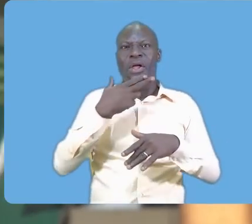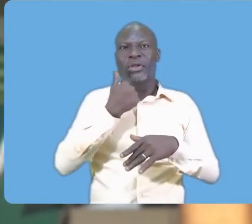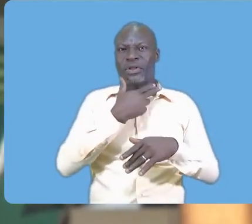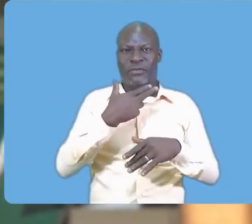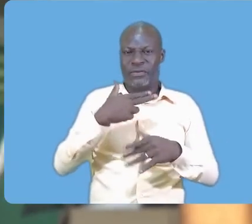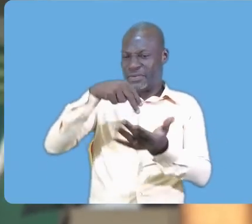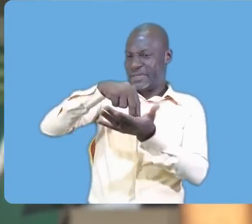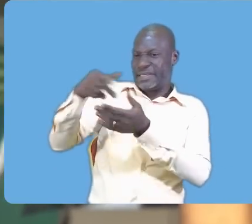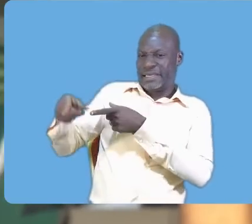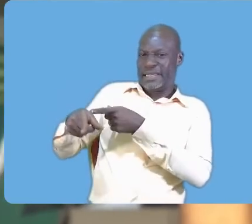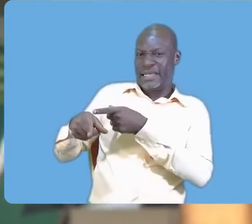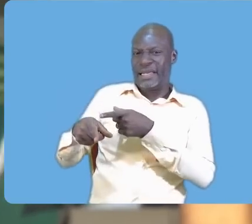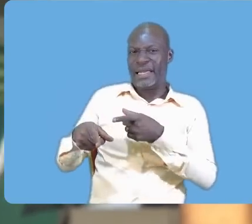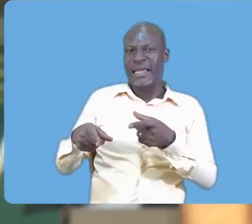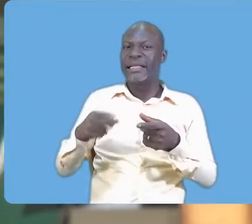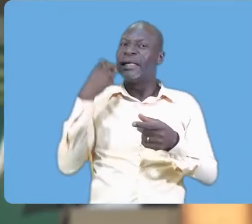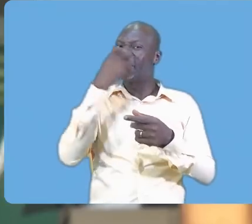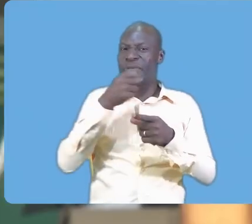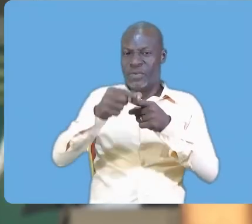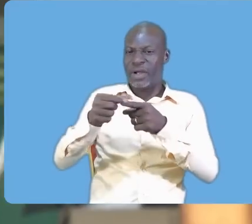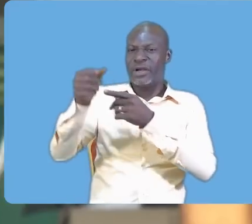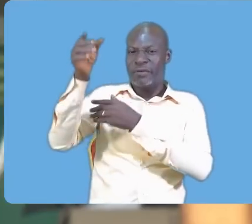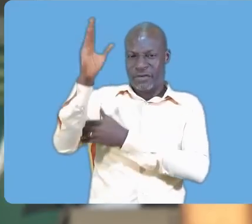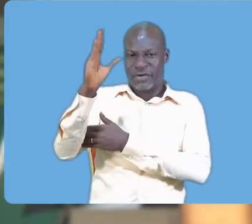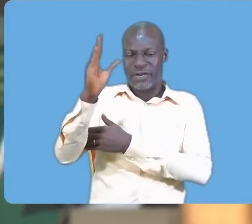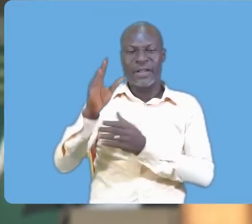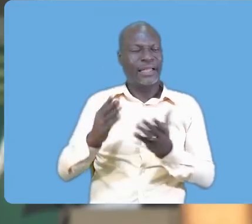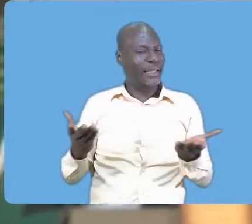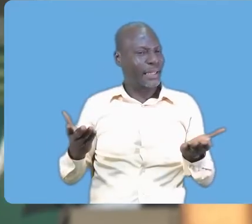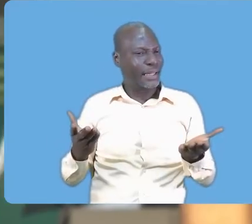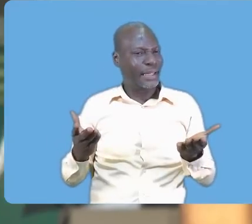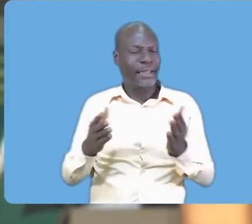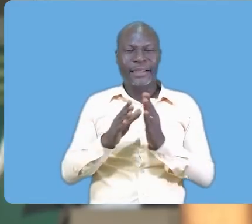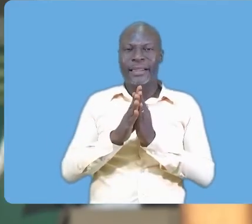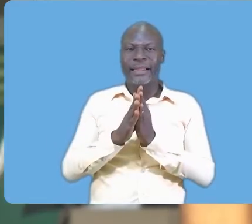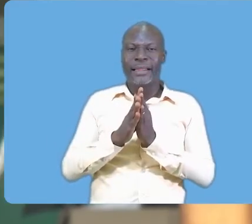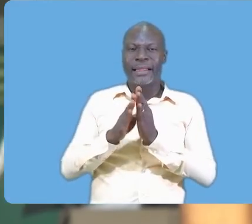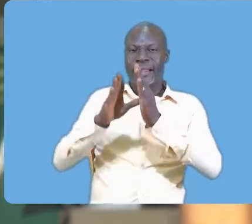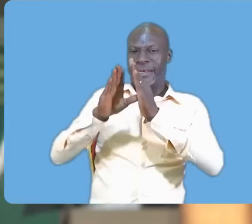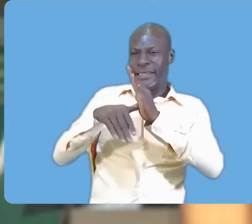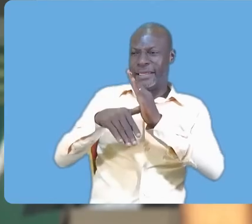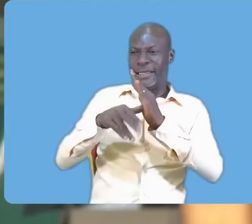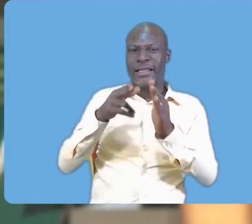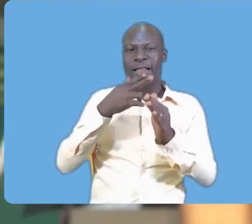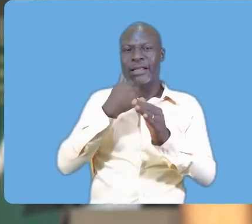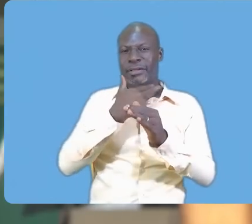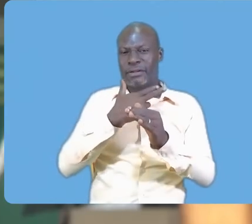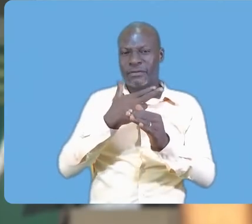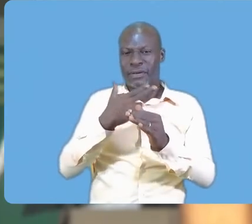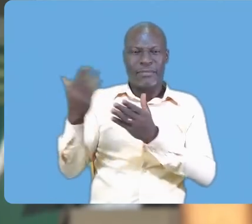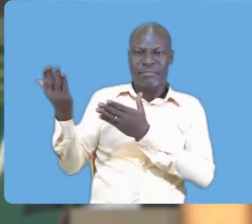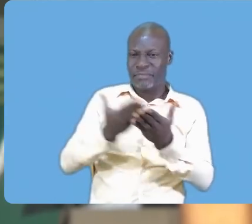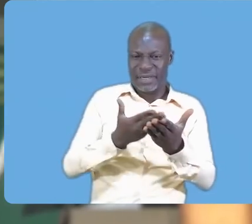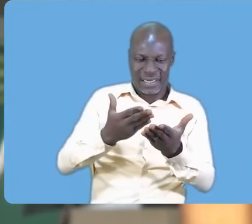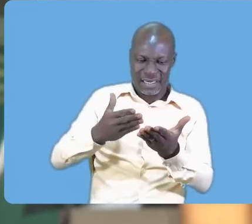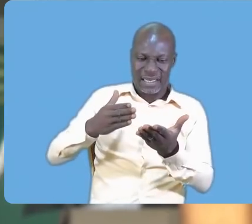at all. So I can't hear somewhere, you know, at all, so bolo. Kofa ayi no de sikire ni kales no de